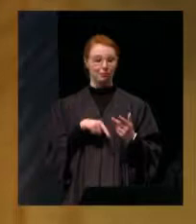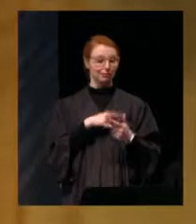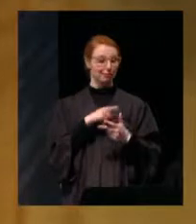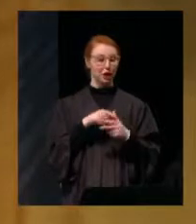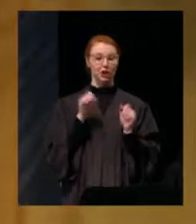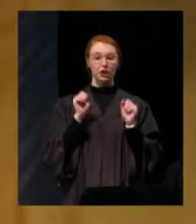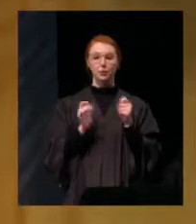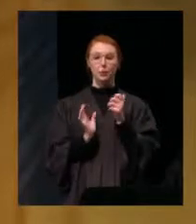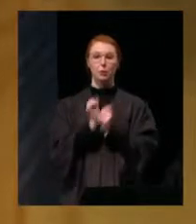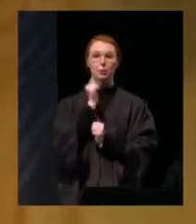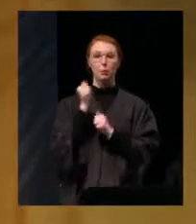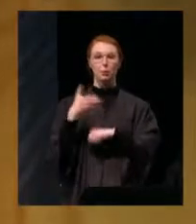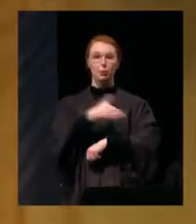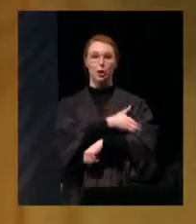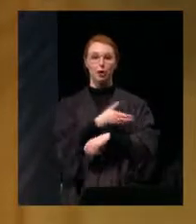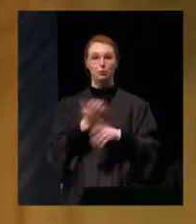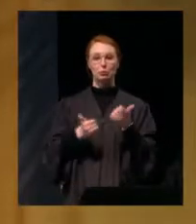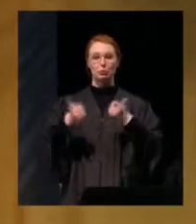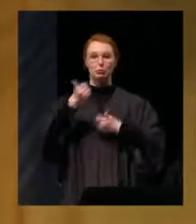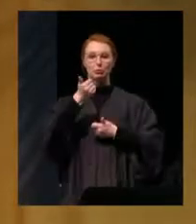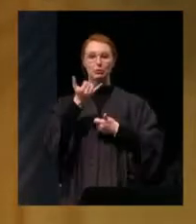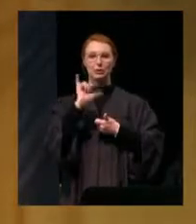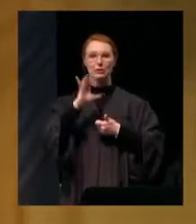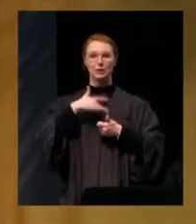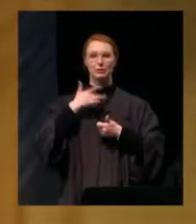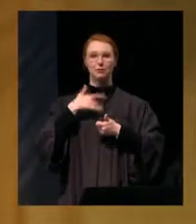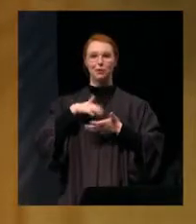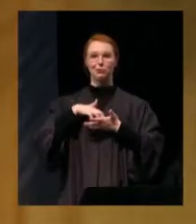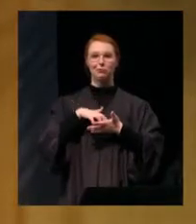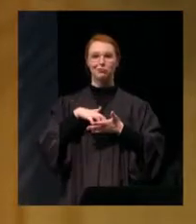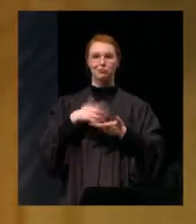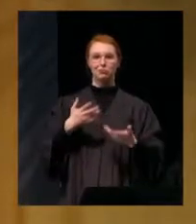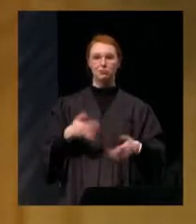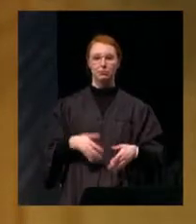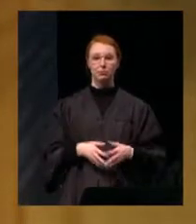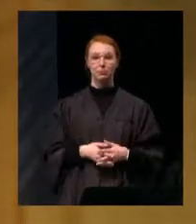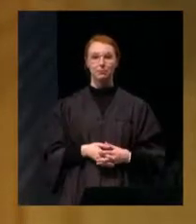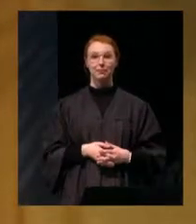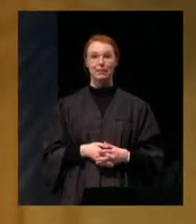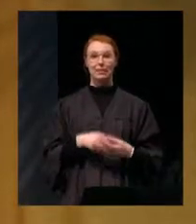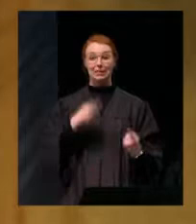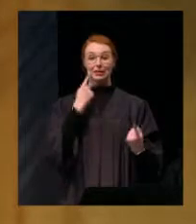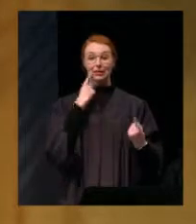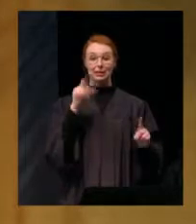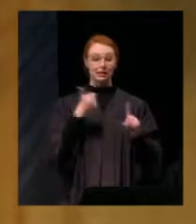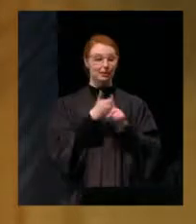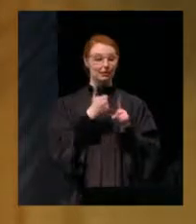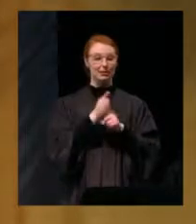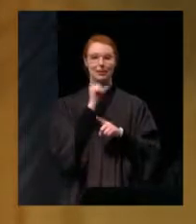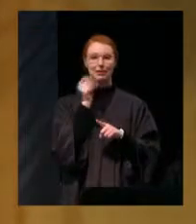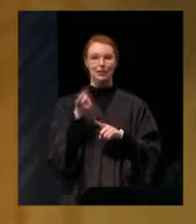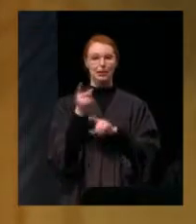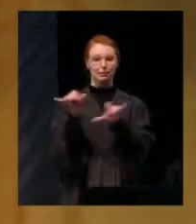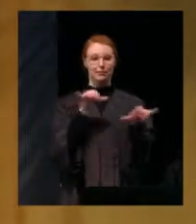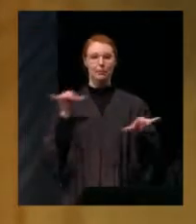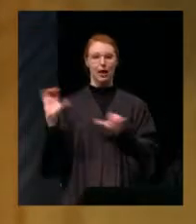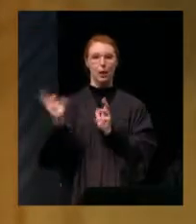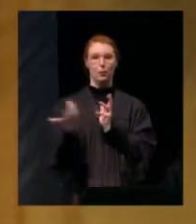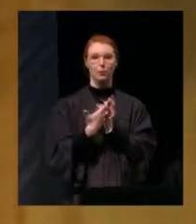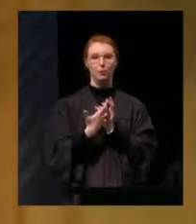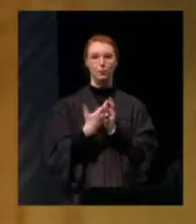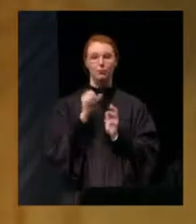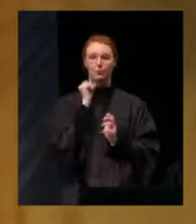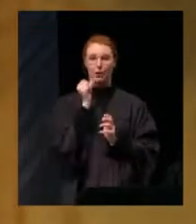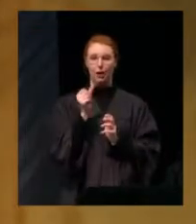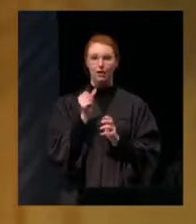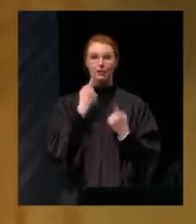most powerful and still feel unfulfilled. Success is not a one-size-fits-all. Success